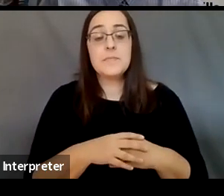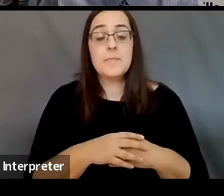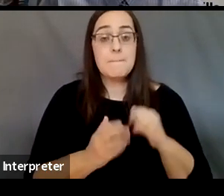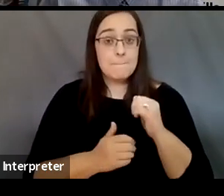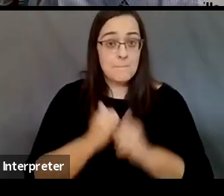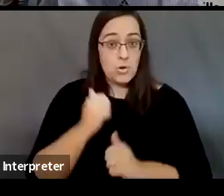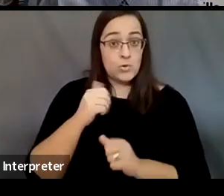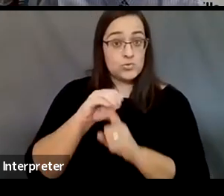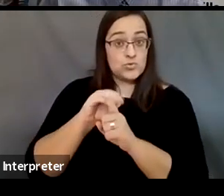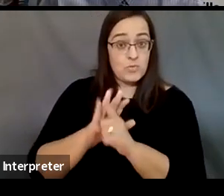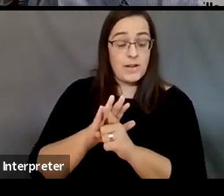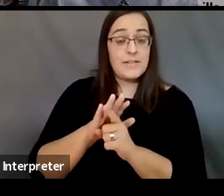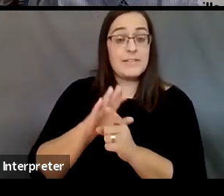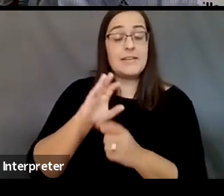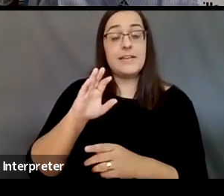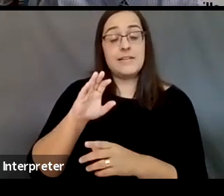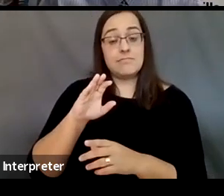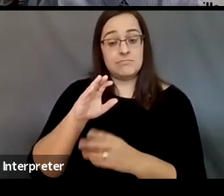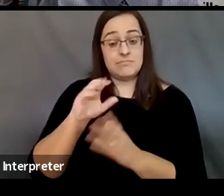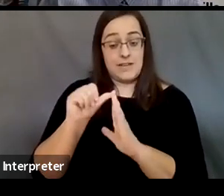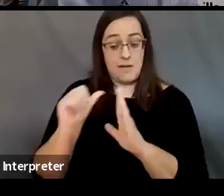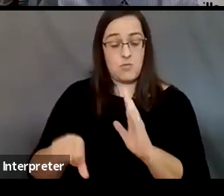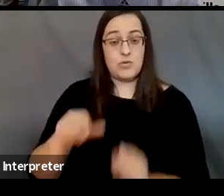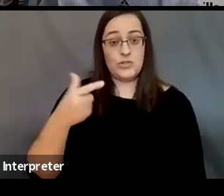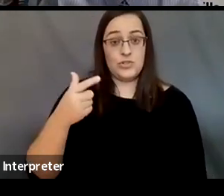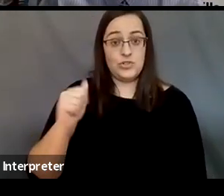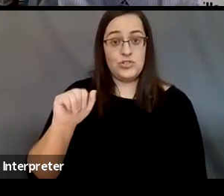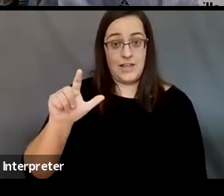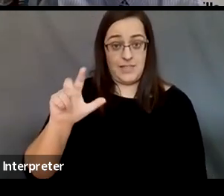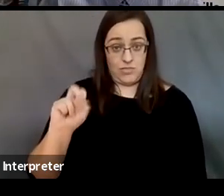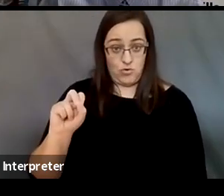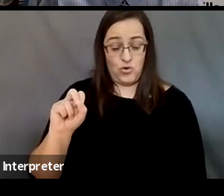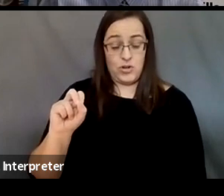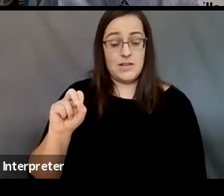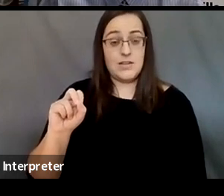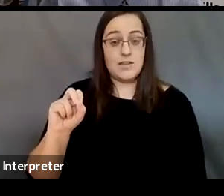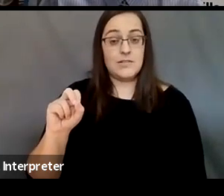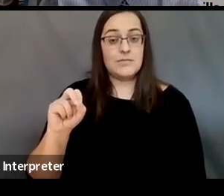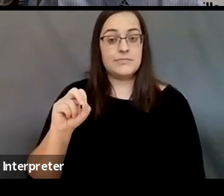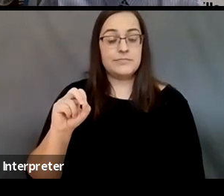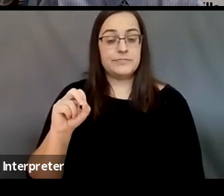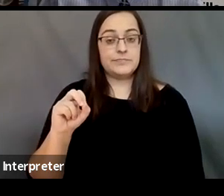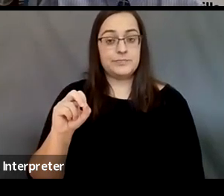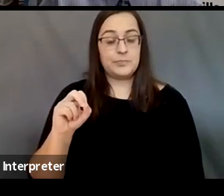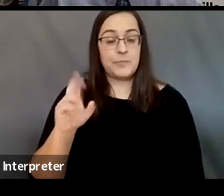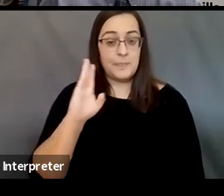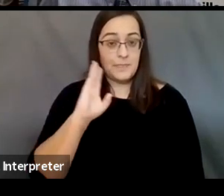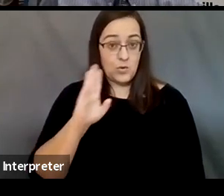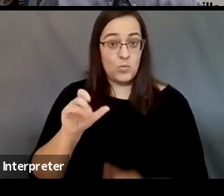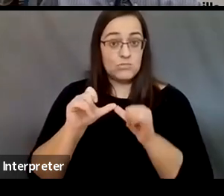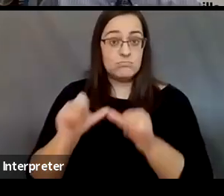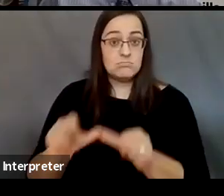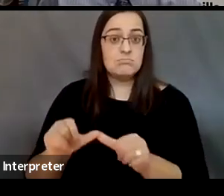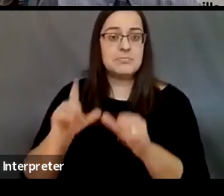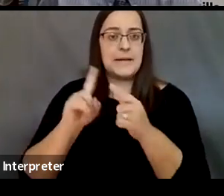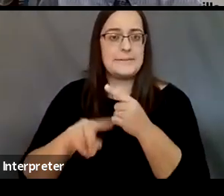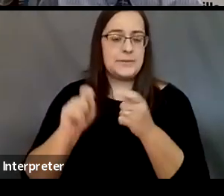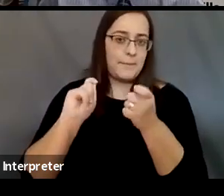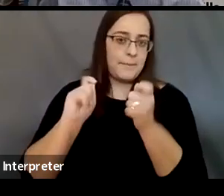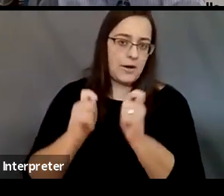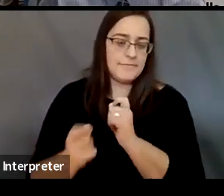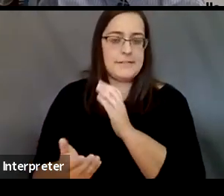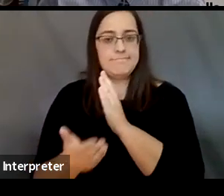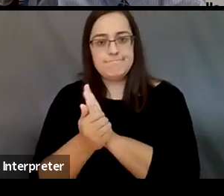affecting the city of Amarillo is GA-30, Executive Order GA-30, which until it will continue until modified, amended, rescinded,